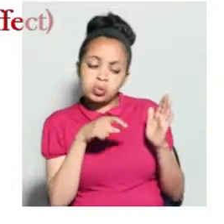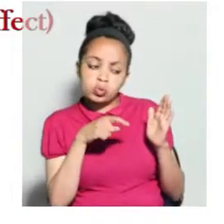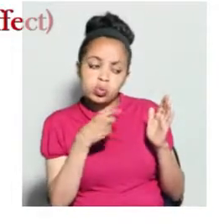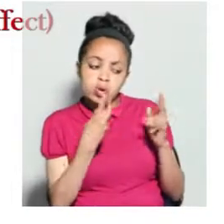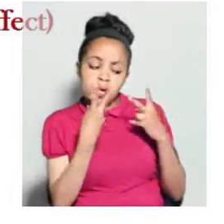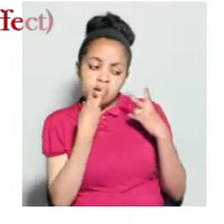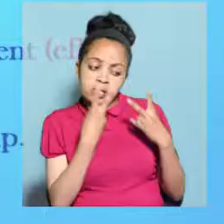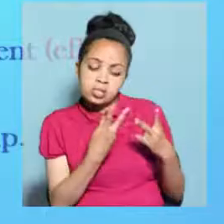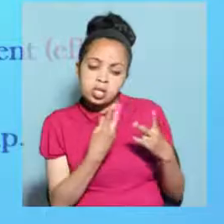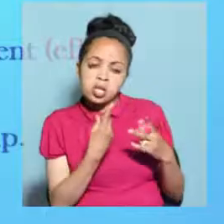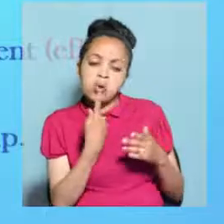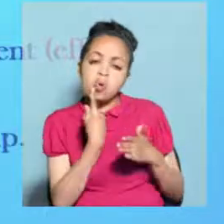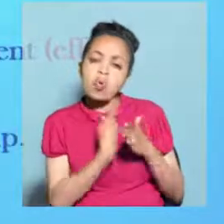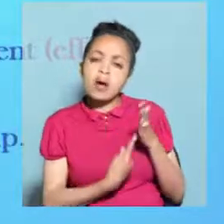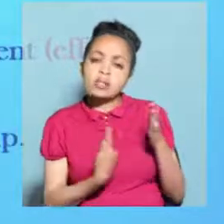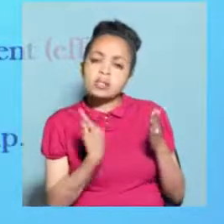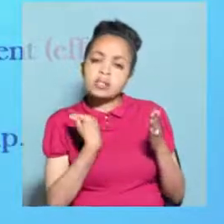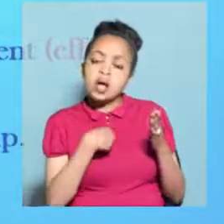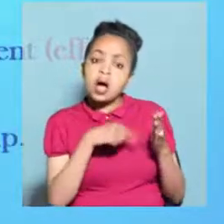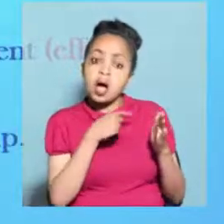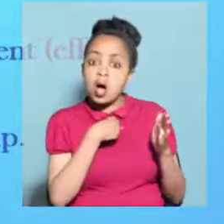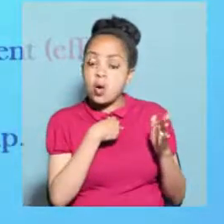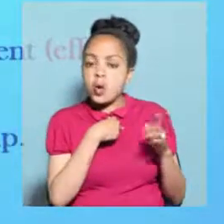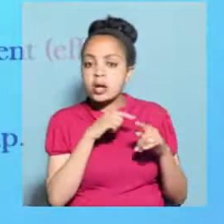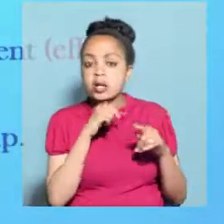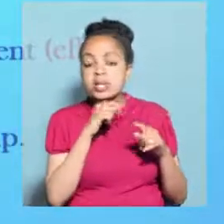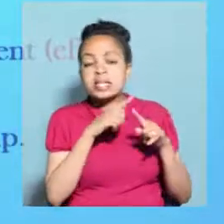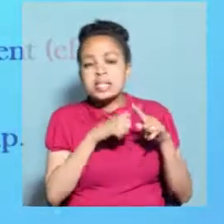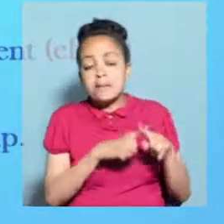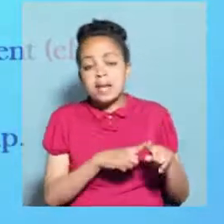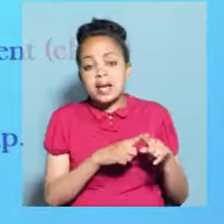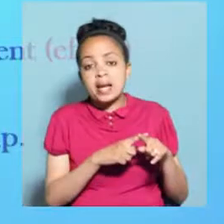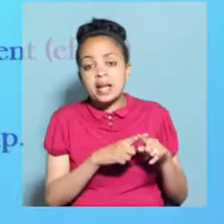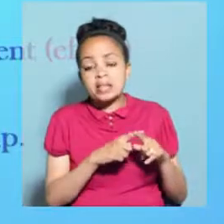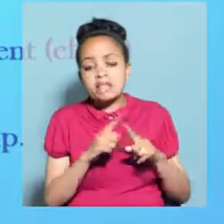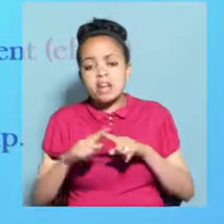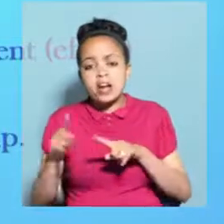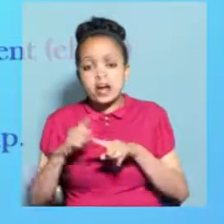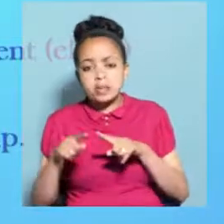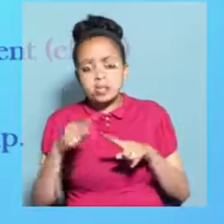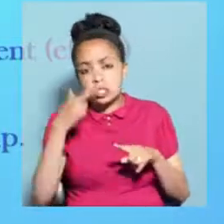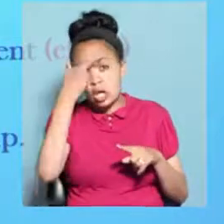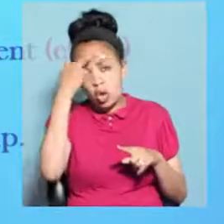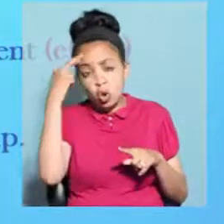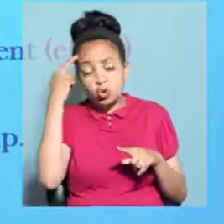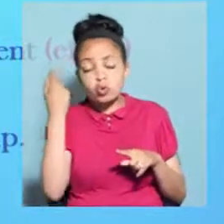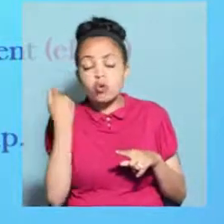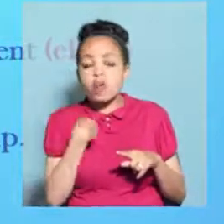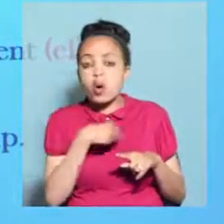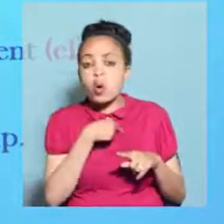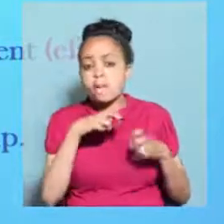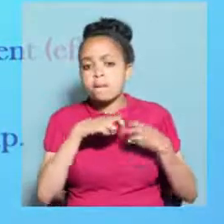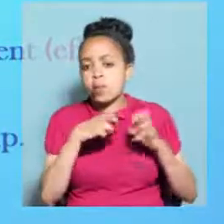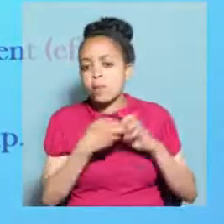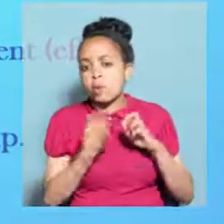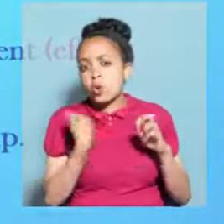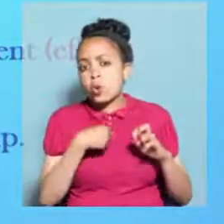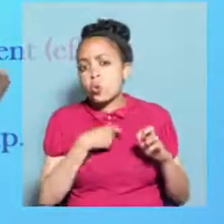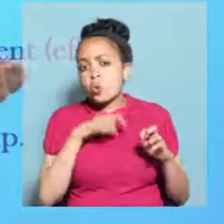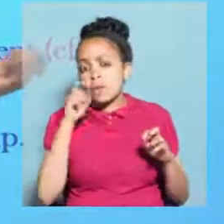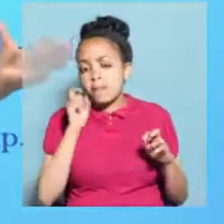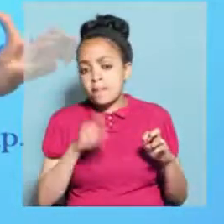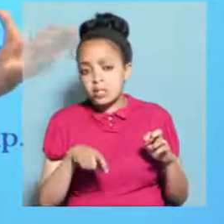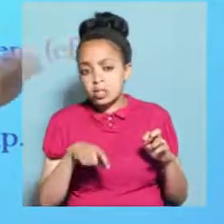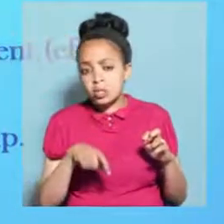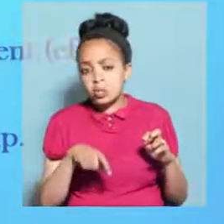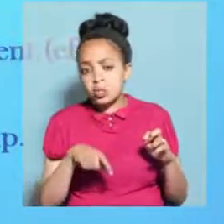identify what is our independent variable, which is a cause of our problem is. And again, we must be